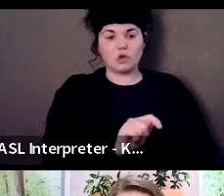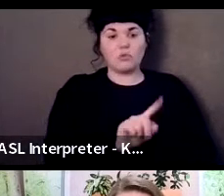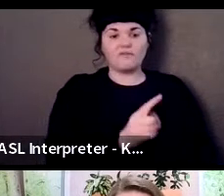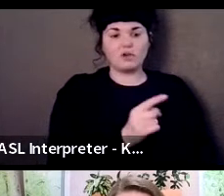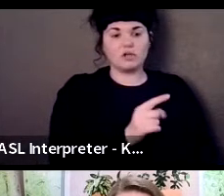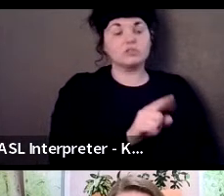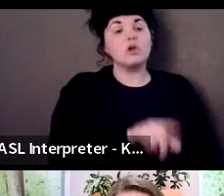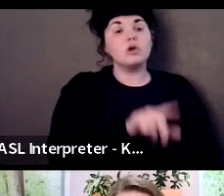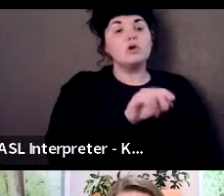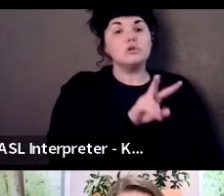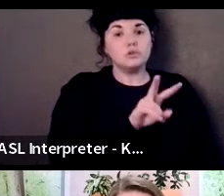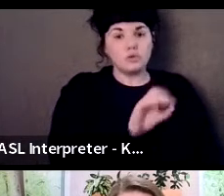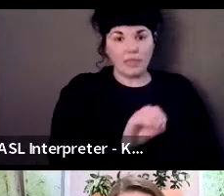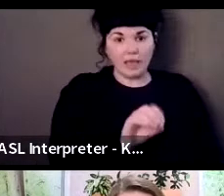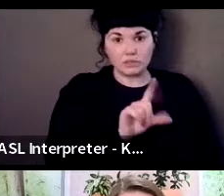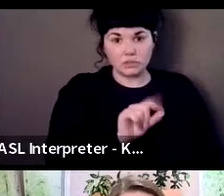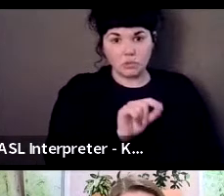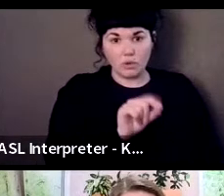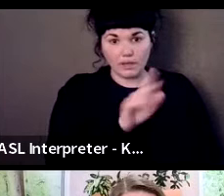to March